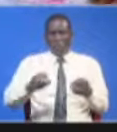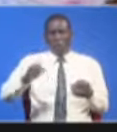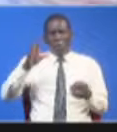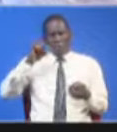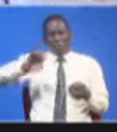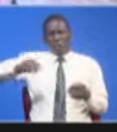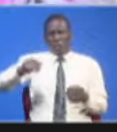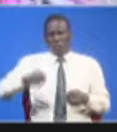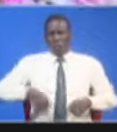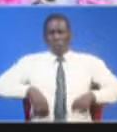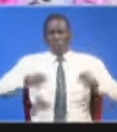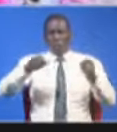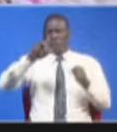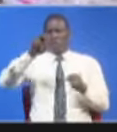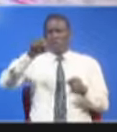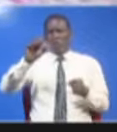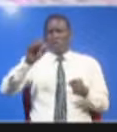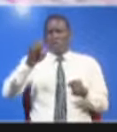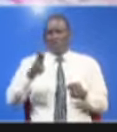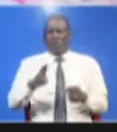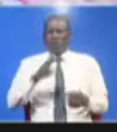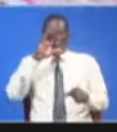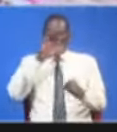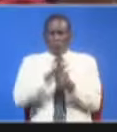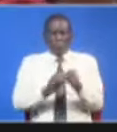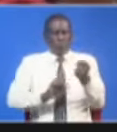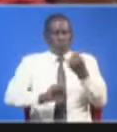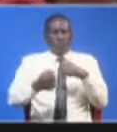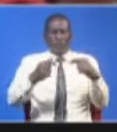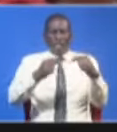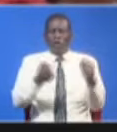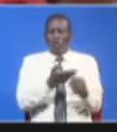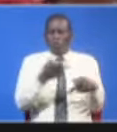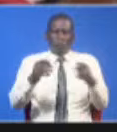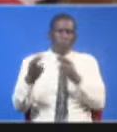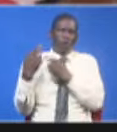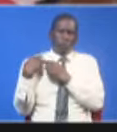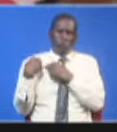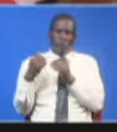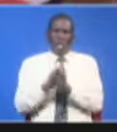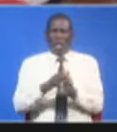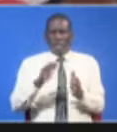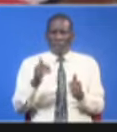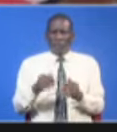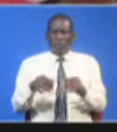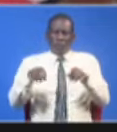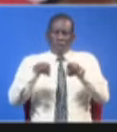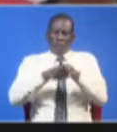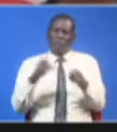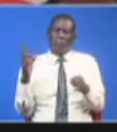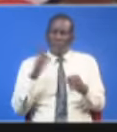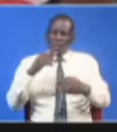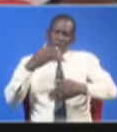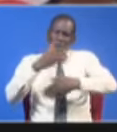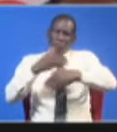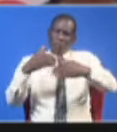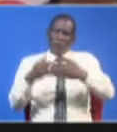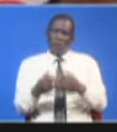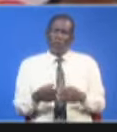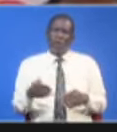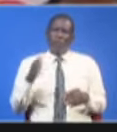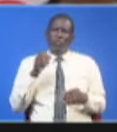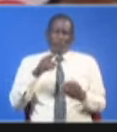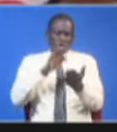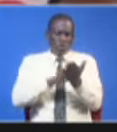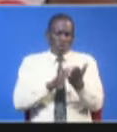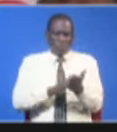Boss Abdulswamad Nasir pledged to take action against those responsible and others with similarly dangerous constructions. We are going to recommend